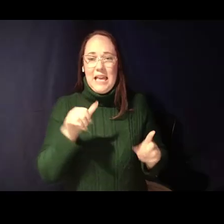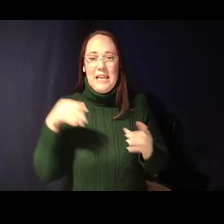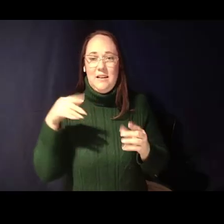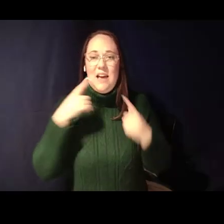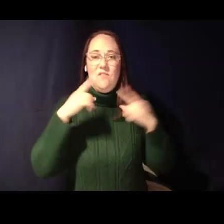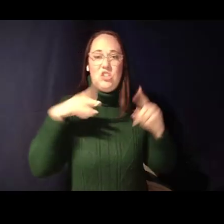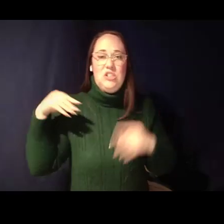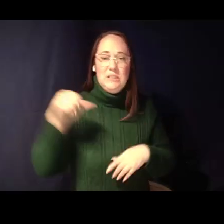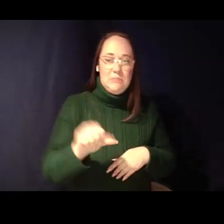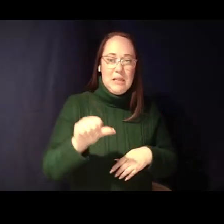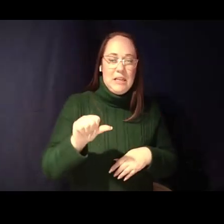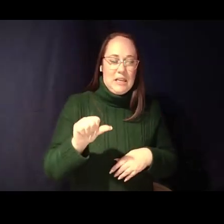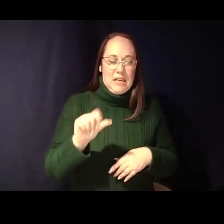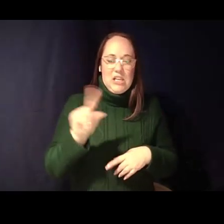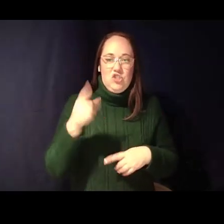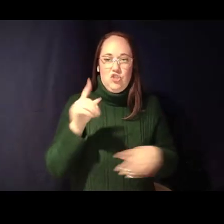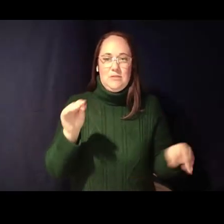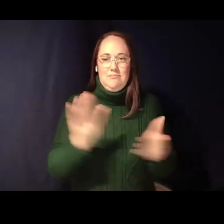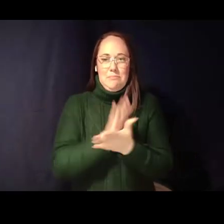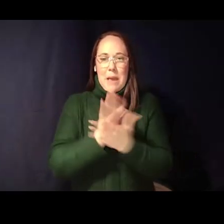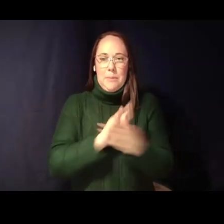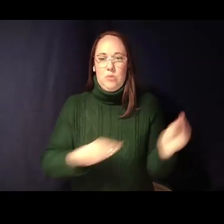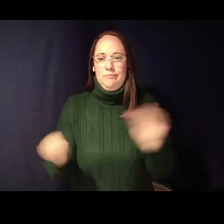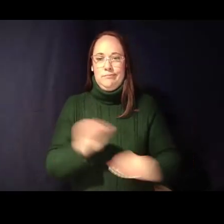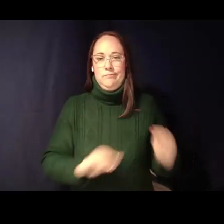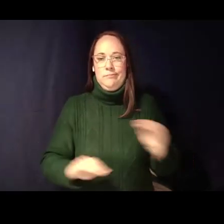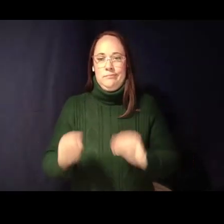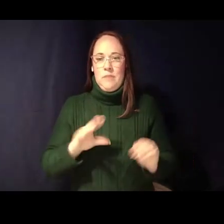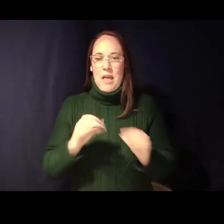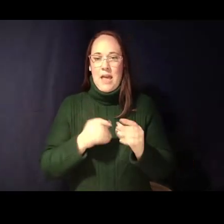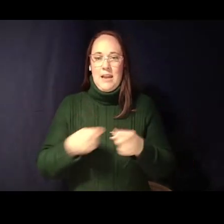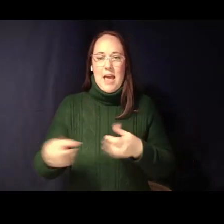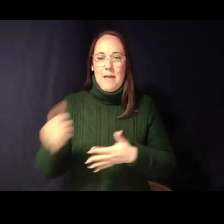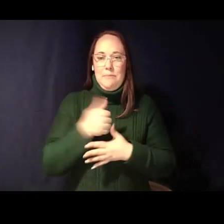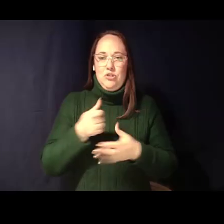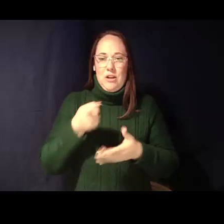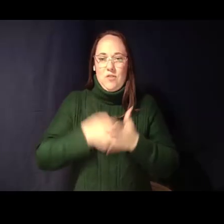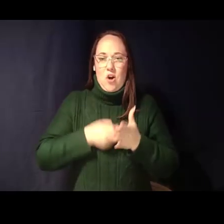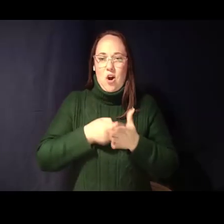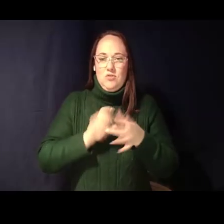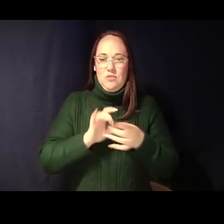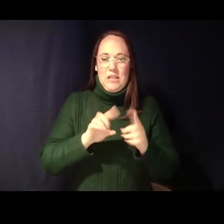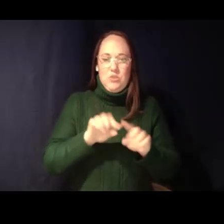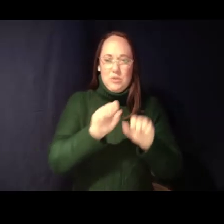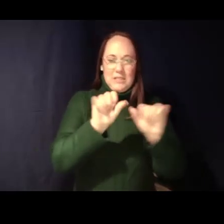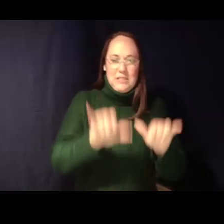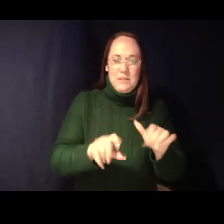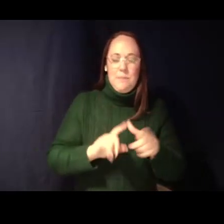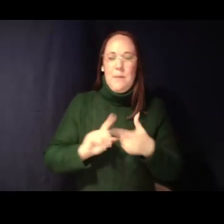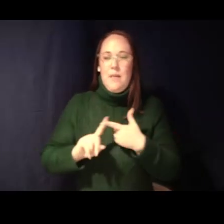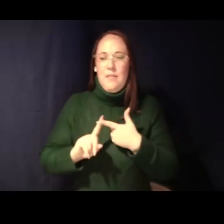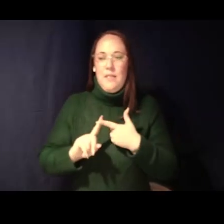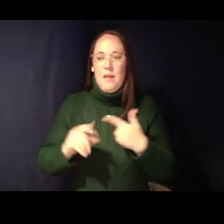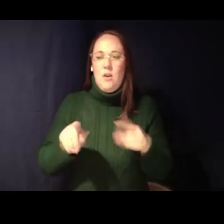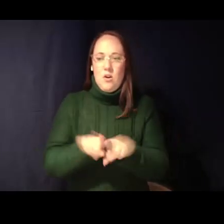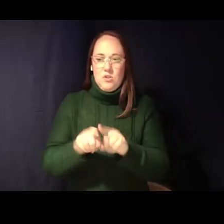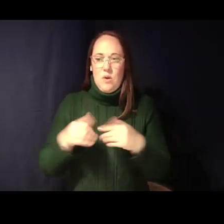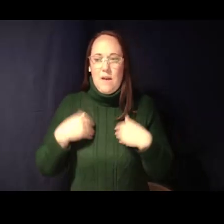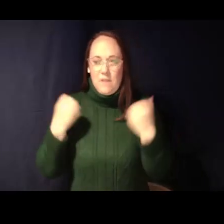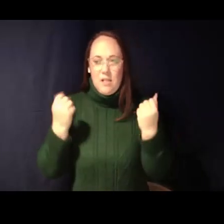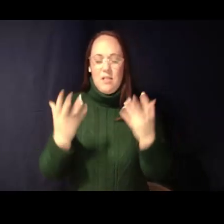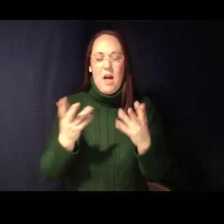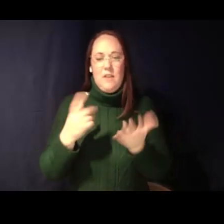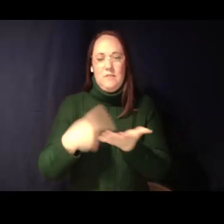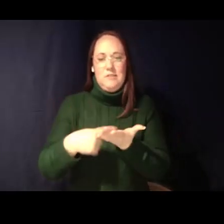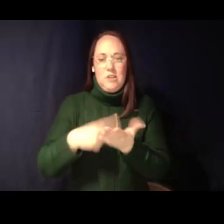just shuffling paper and administrative costs related to our system. And then, of course, there's been a lot of talk